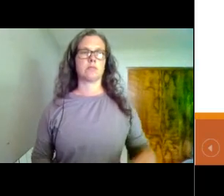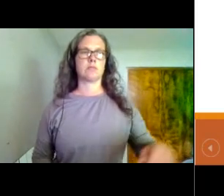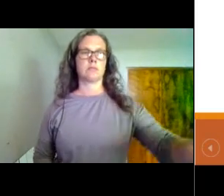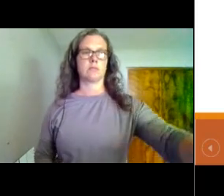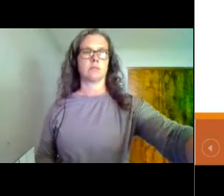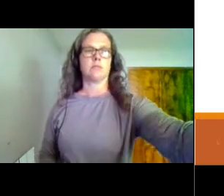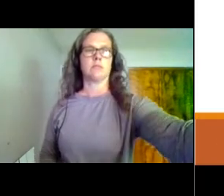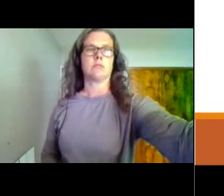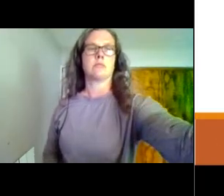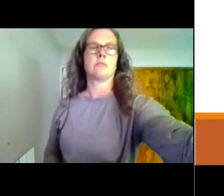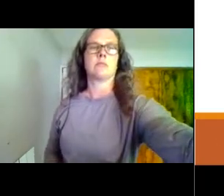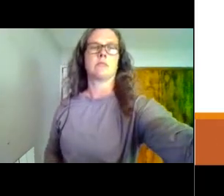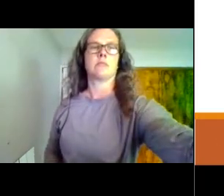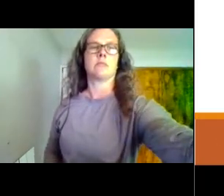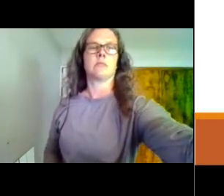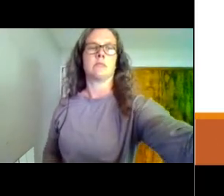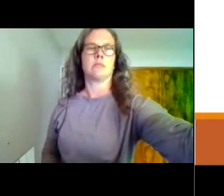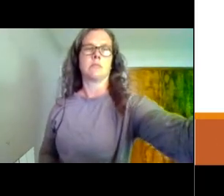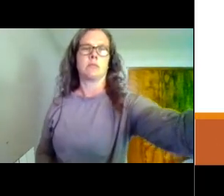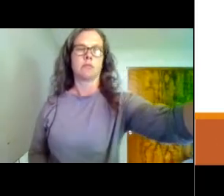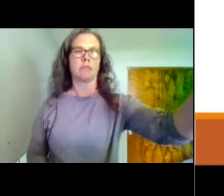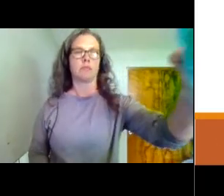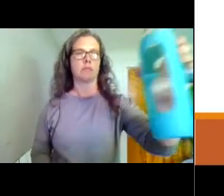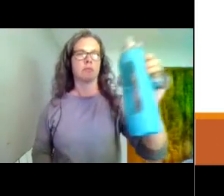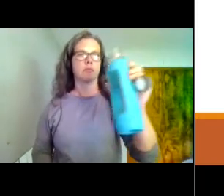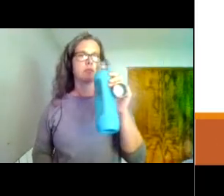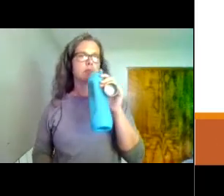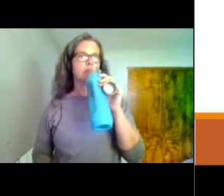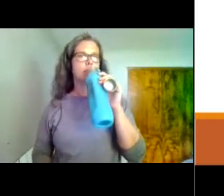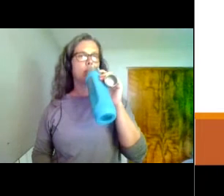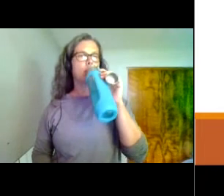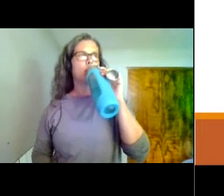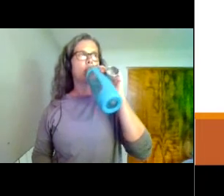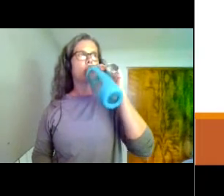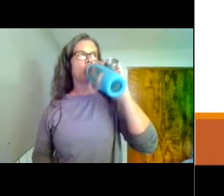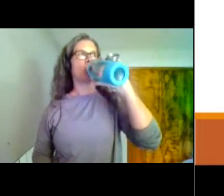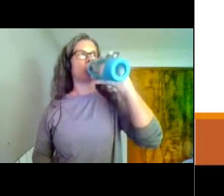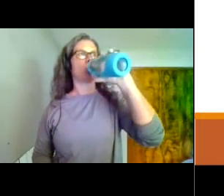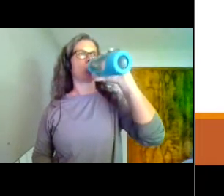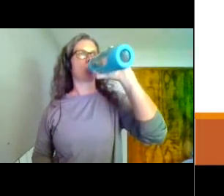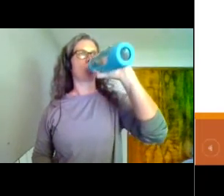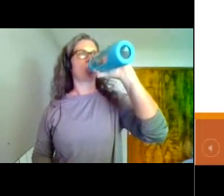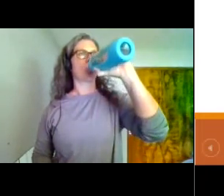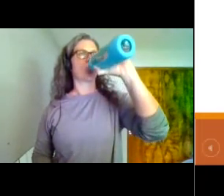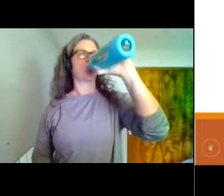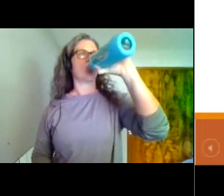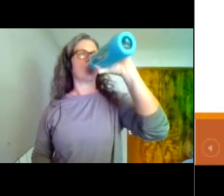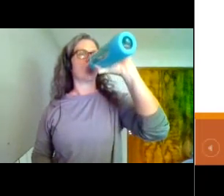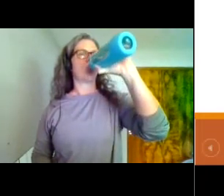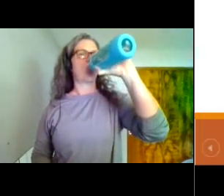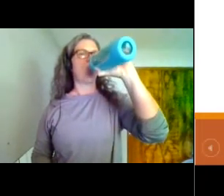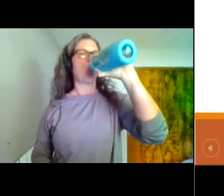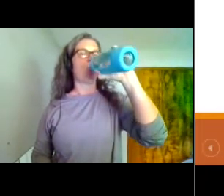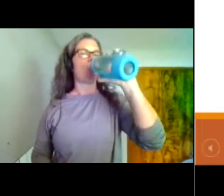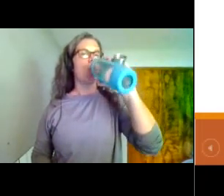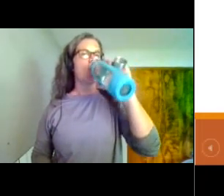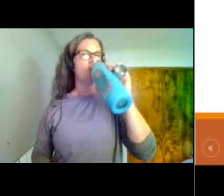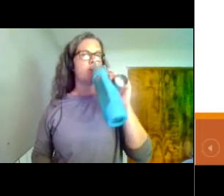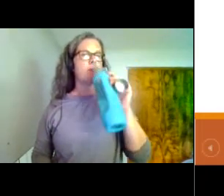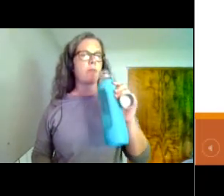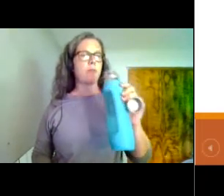of the pipe that like to sometimes build nests and pile up sticks inside the culvert or the drain tiles. On my slide here, I